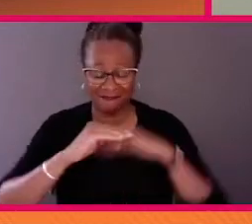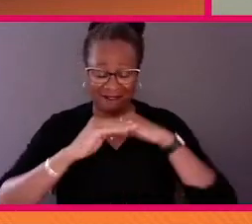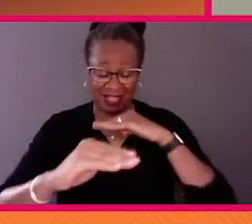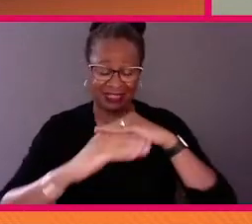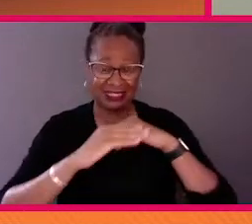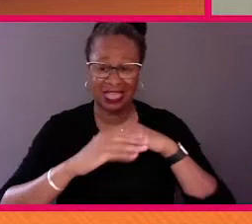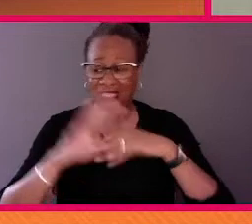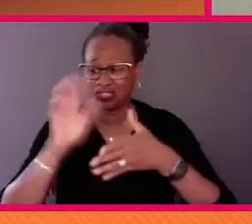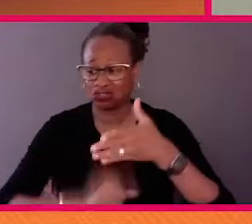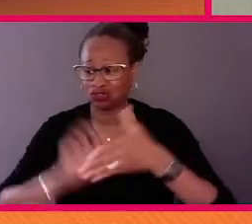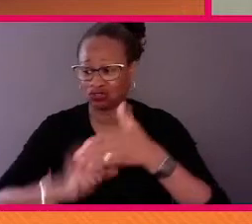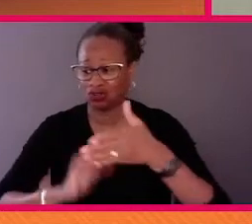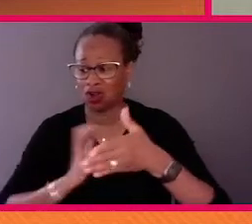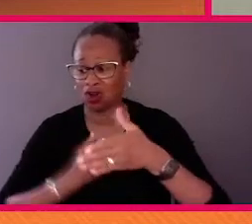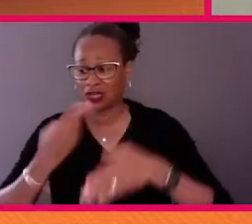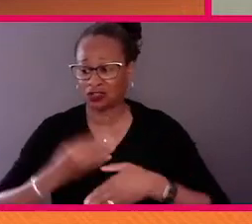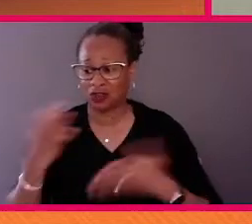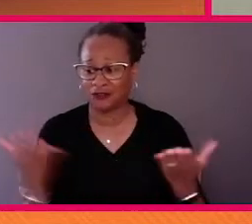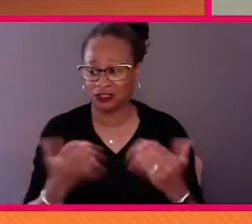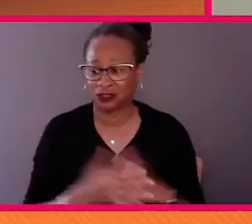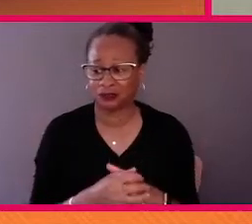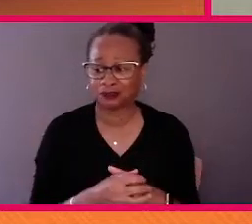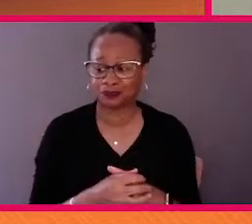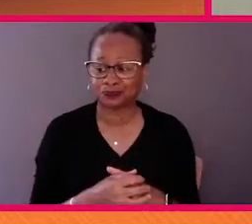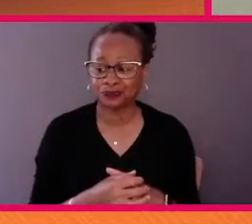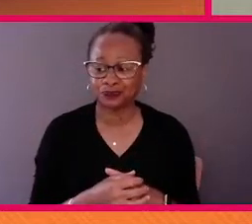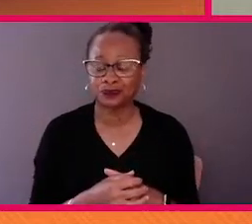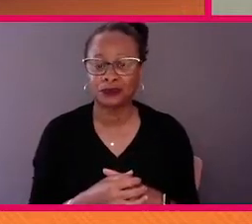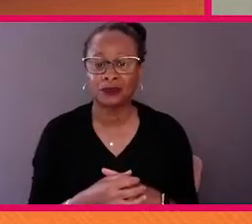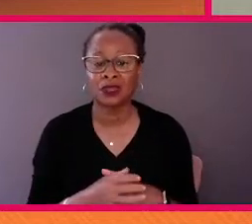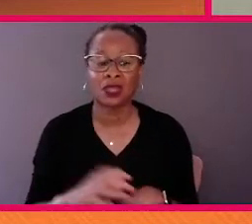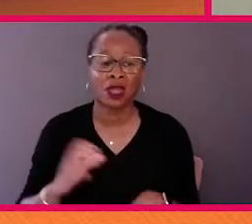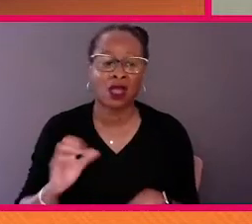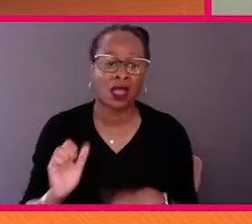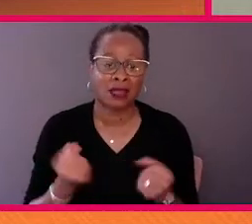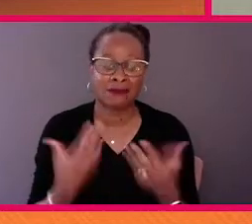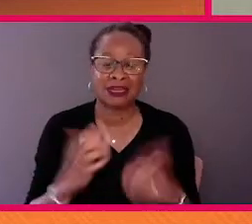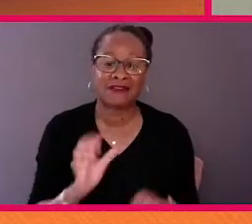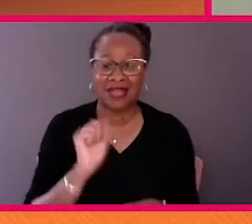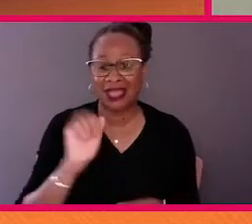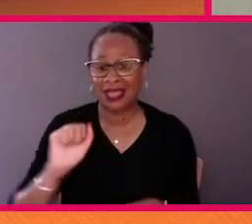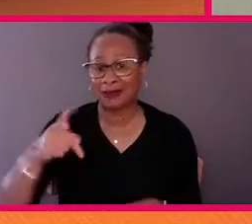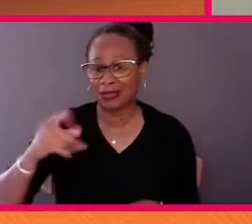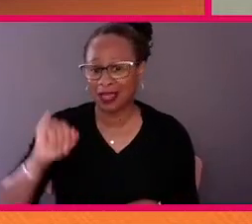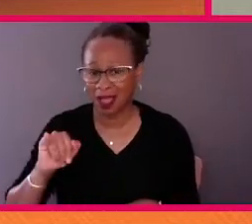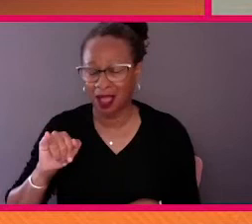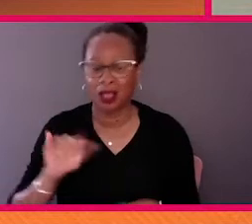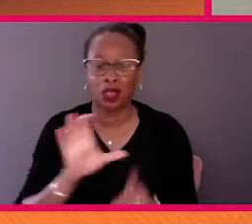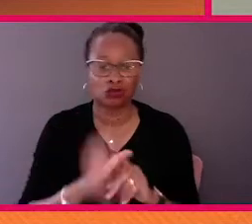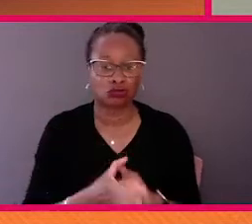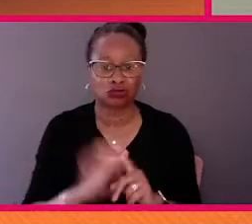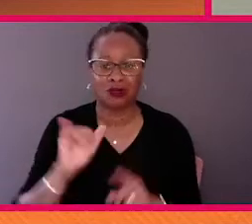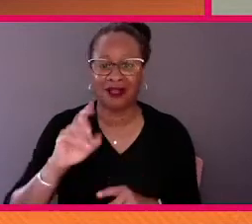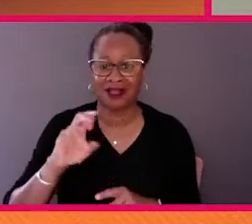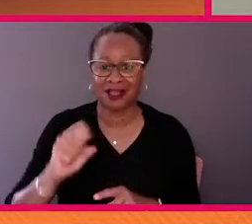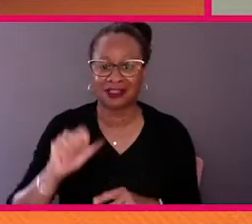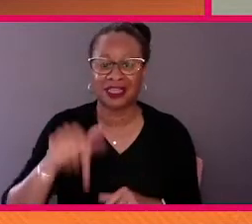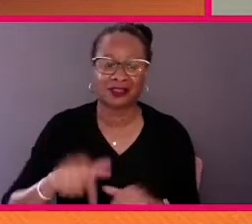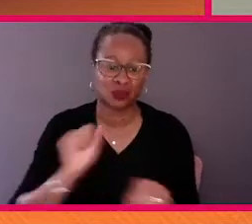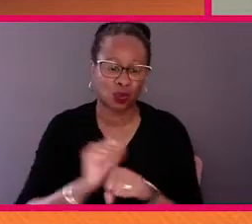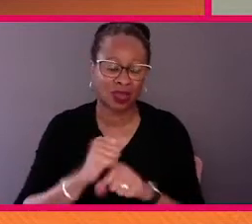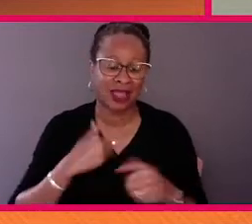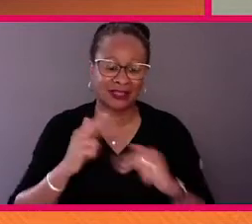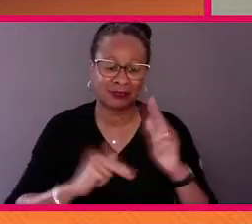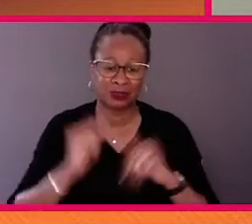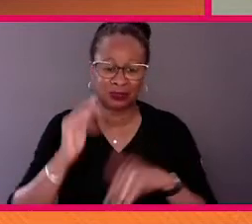resistance, organizing, and the many AAPI cultural icons that this work is built upon, and of what we are going